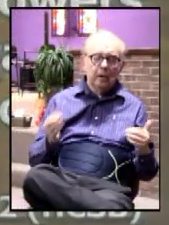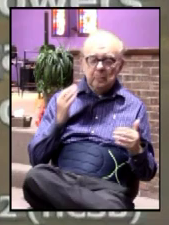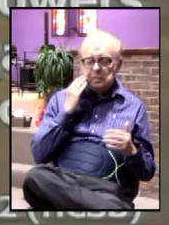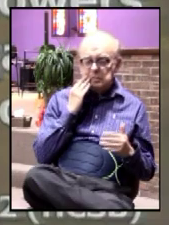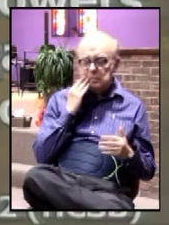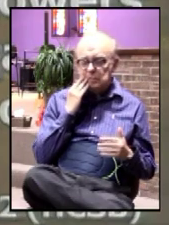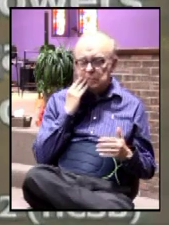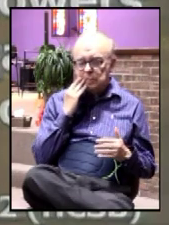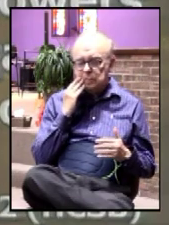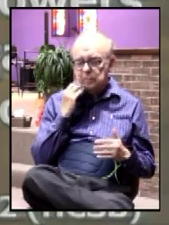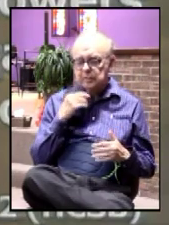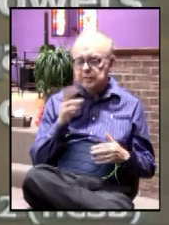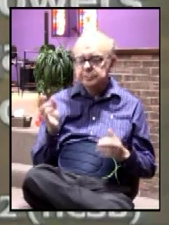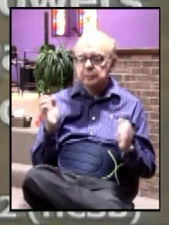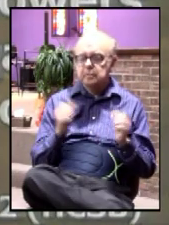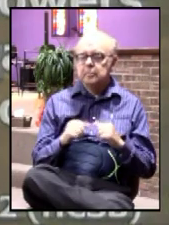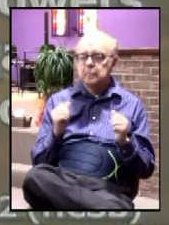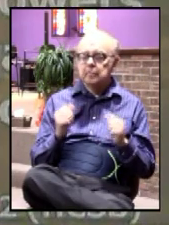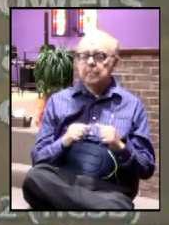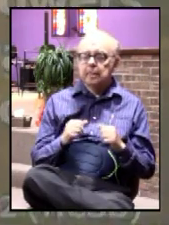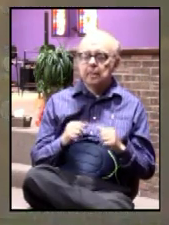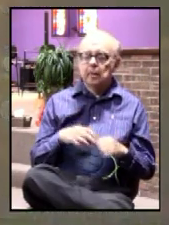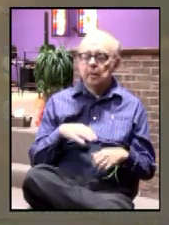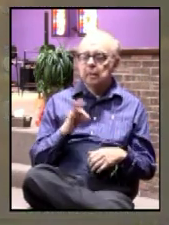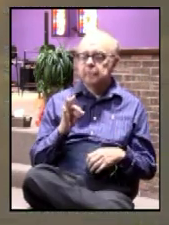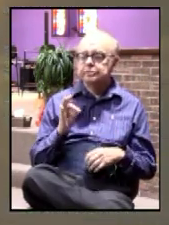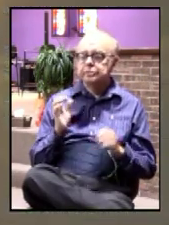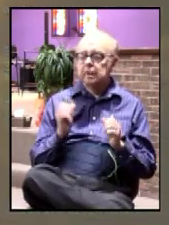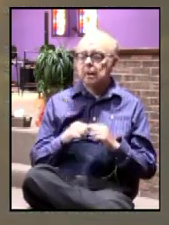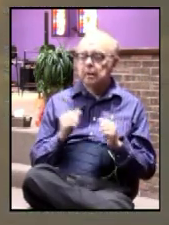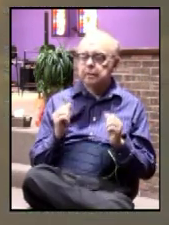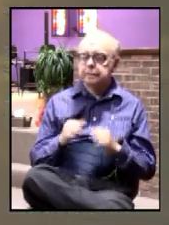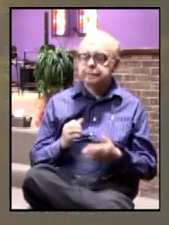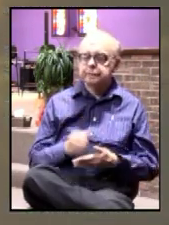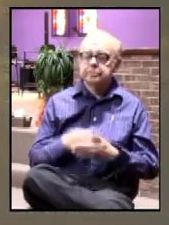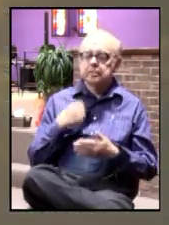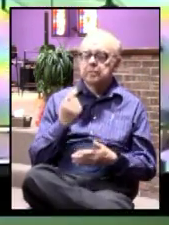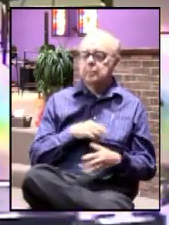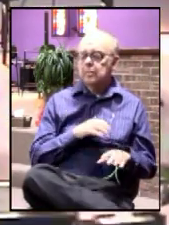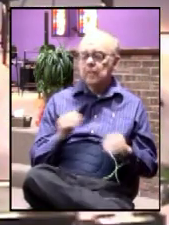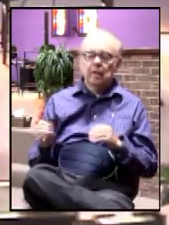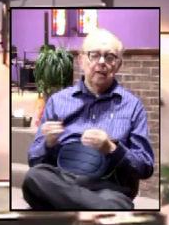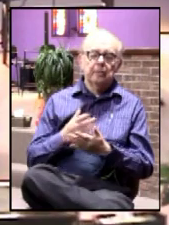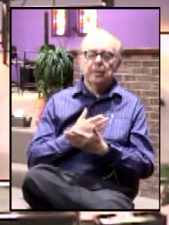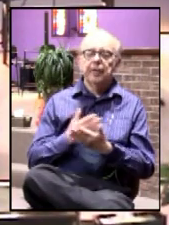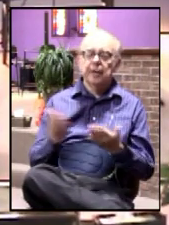we know that the real battle, ladies and gentlemen, is a spiritual battle, it helps us put